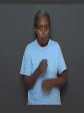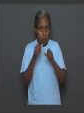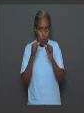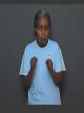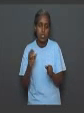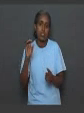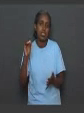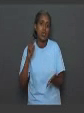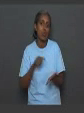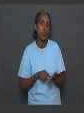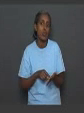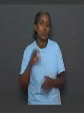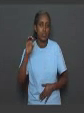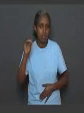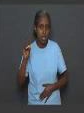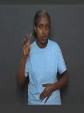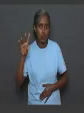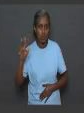is